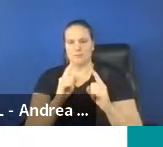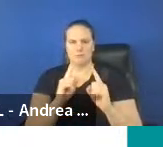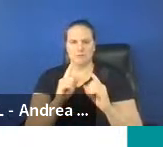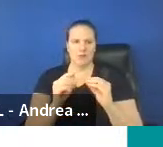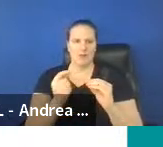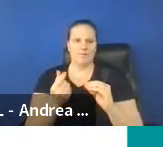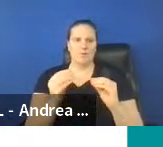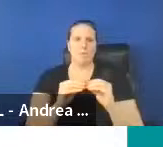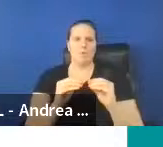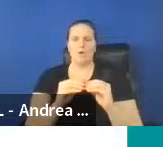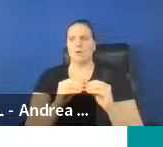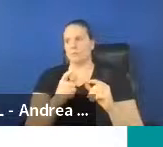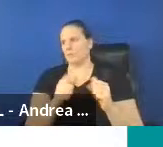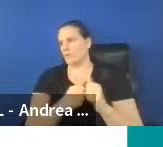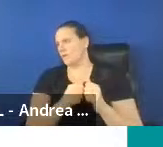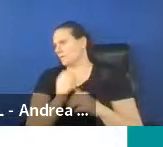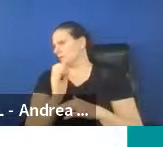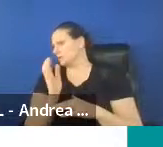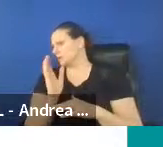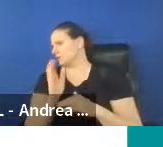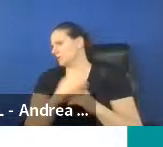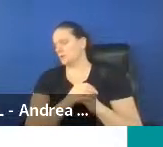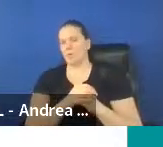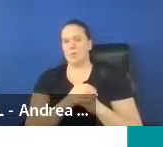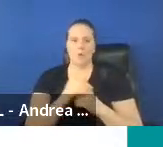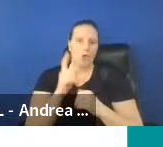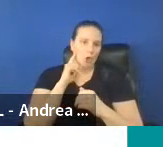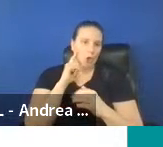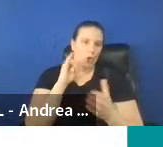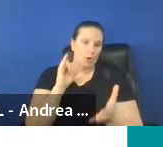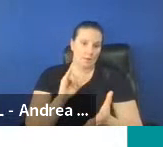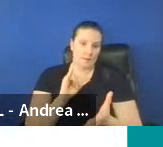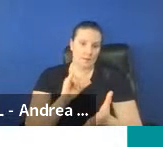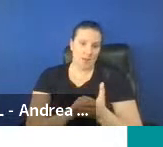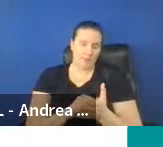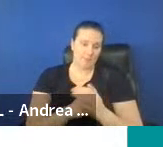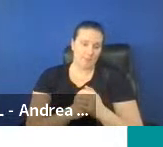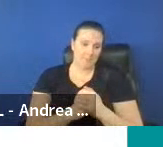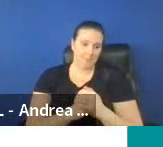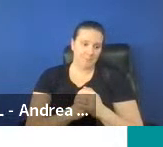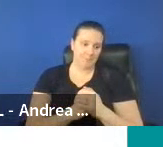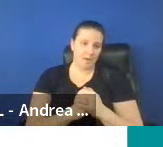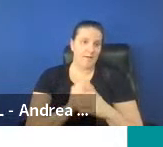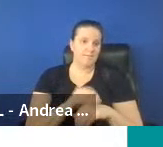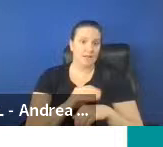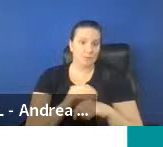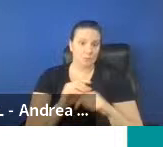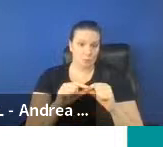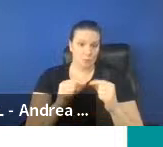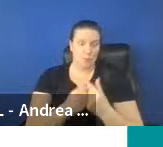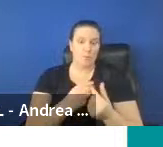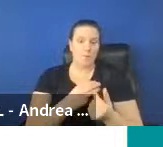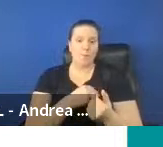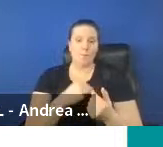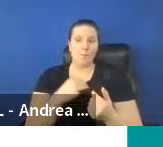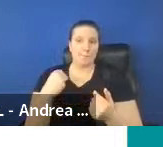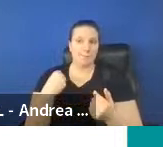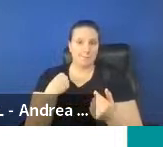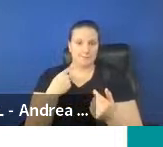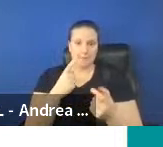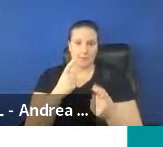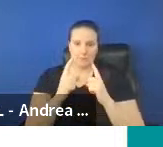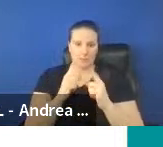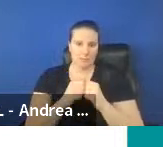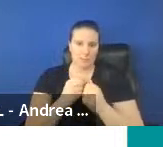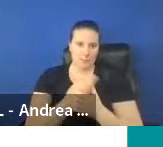through the presentation. So we heard that the advisory group members, and I'm speaking of